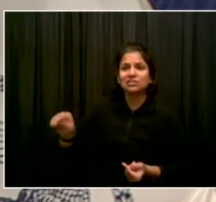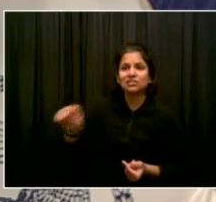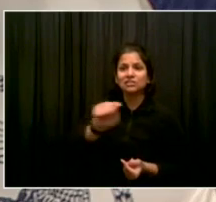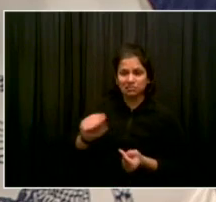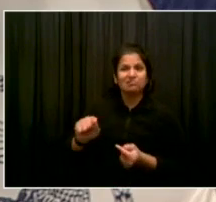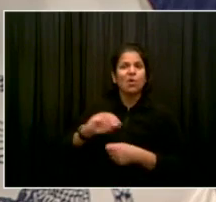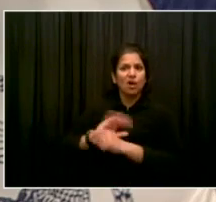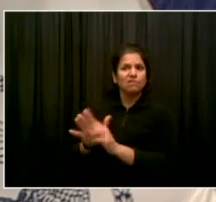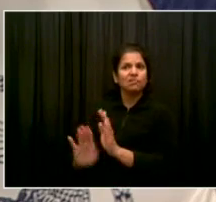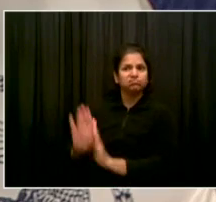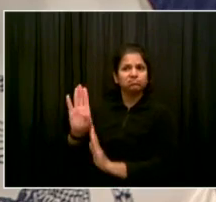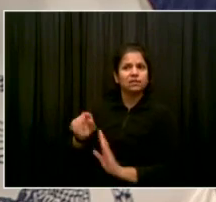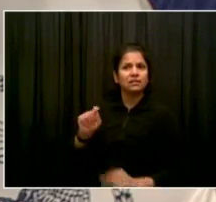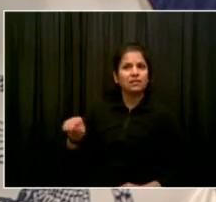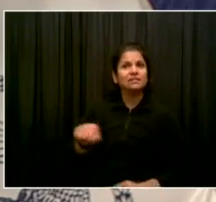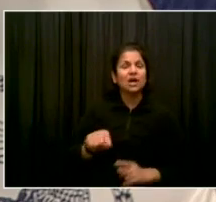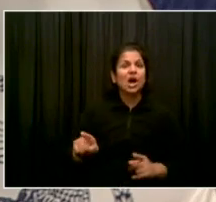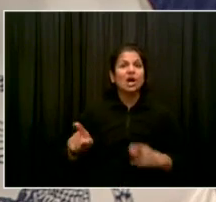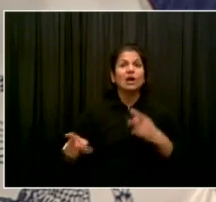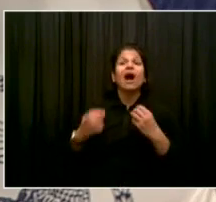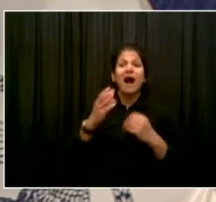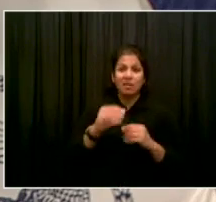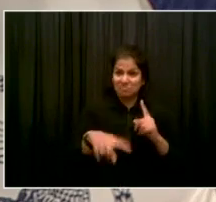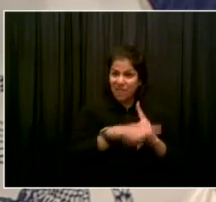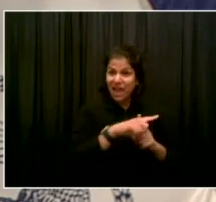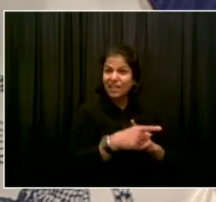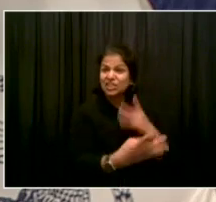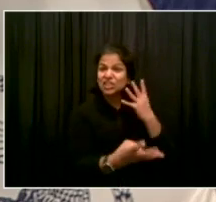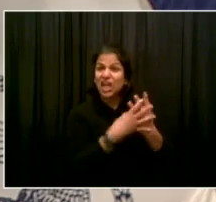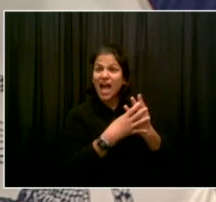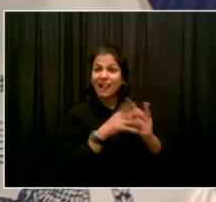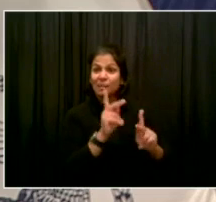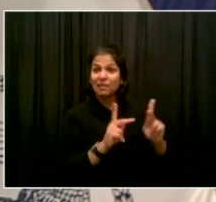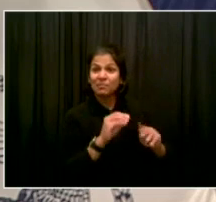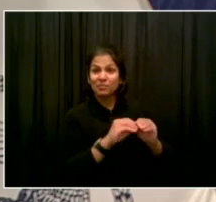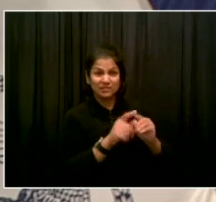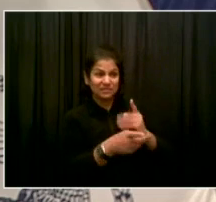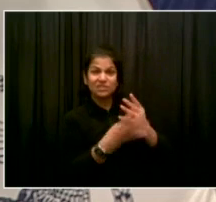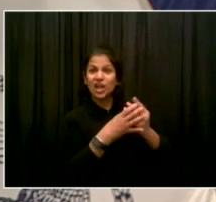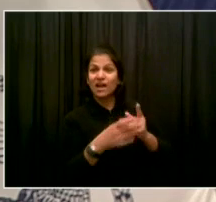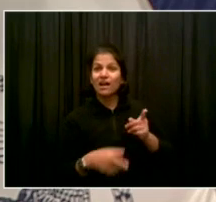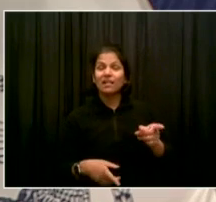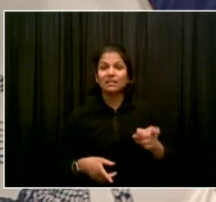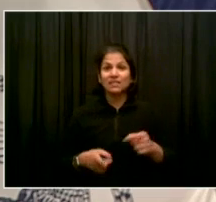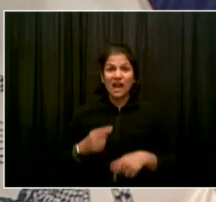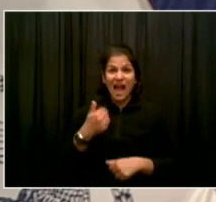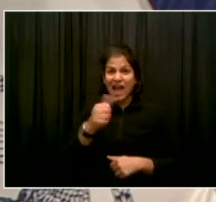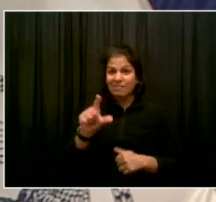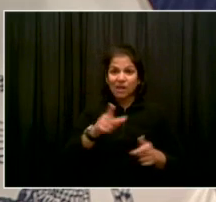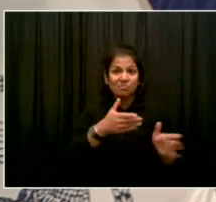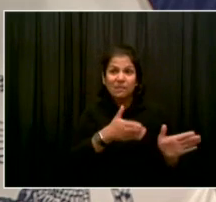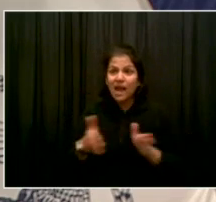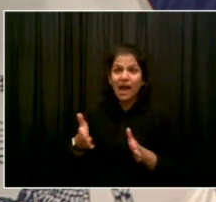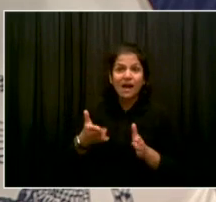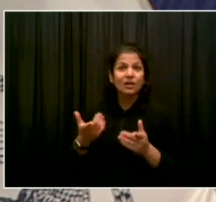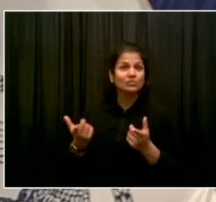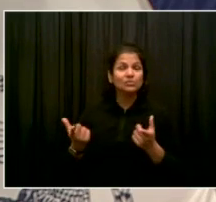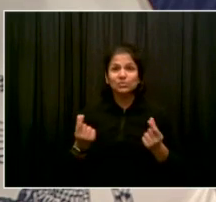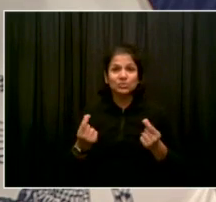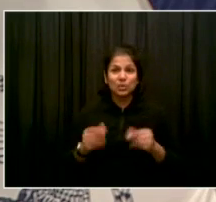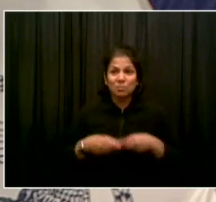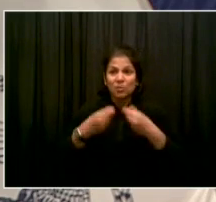jail population. Are you thinking of taking any measures like you did last